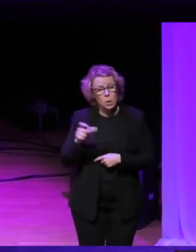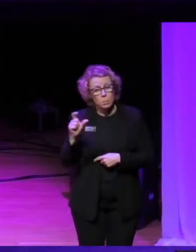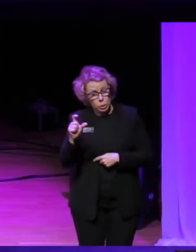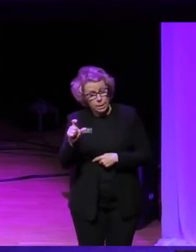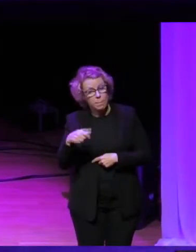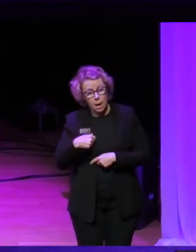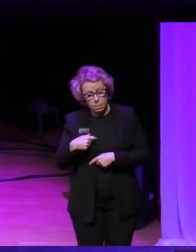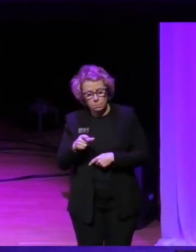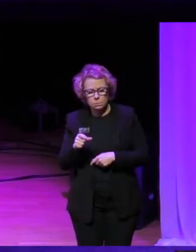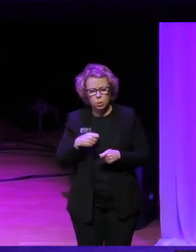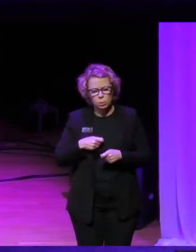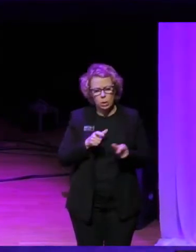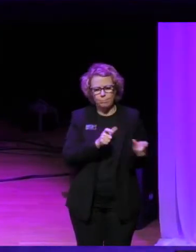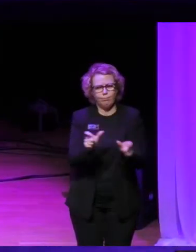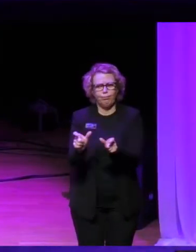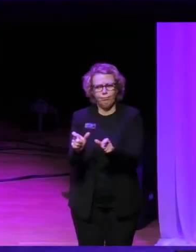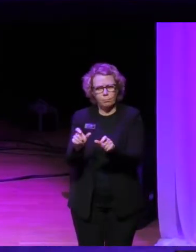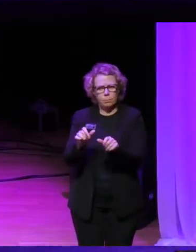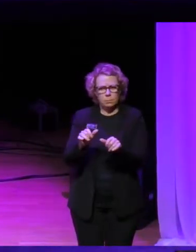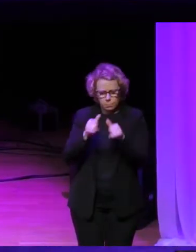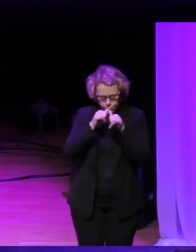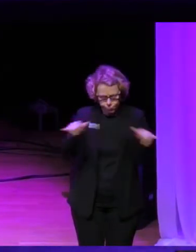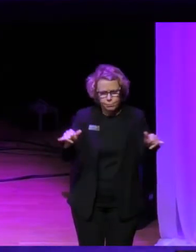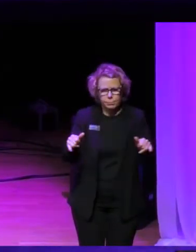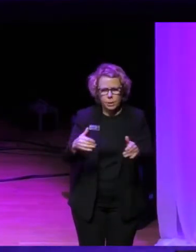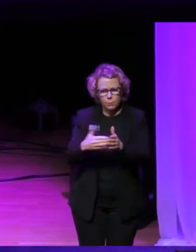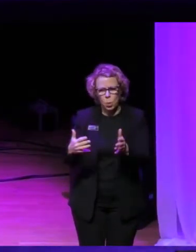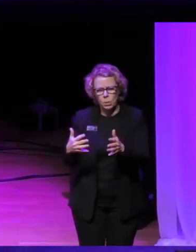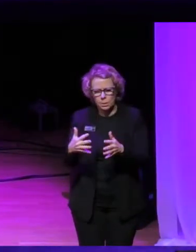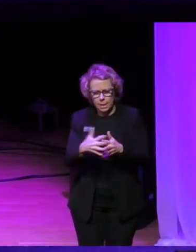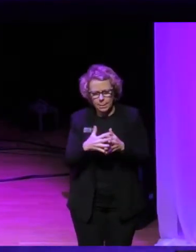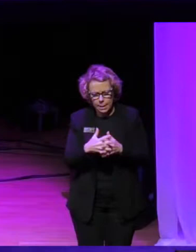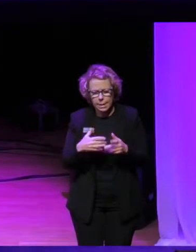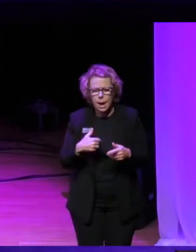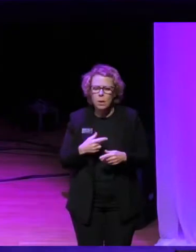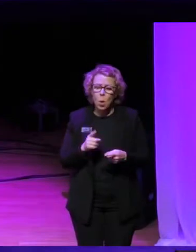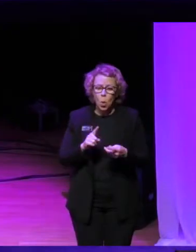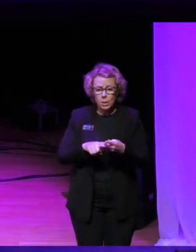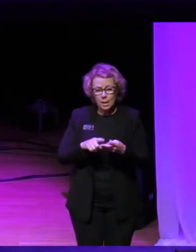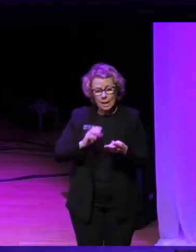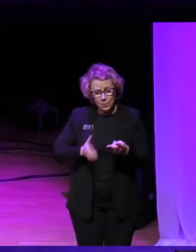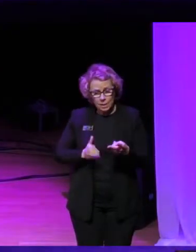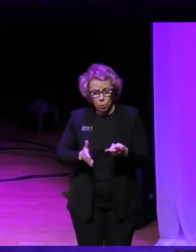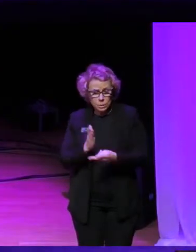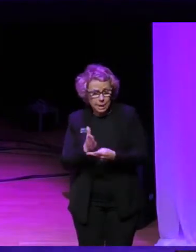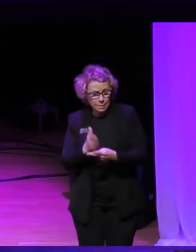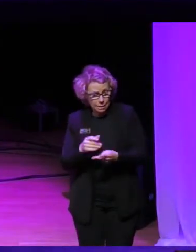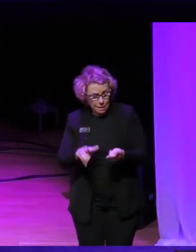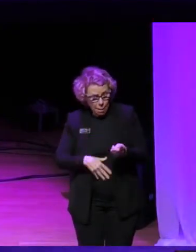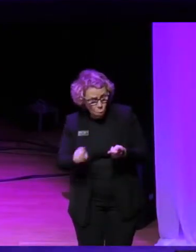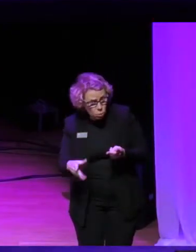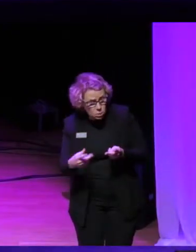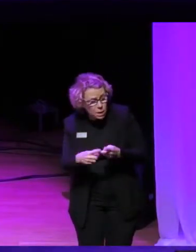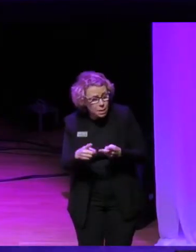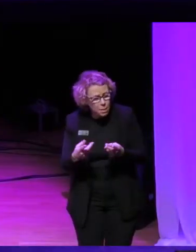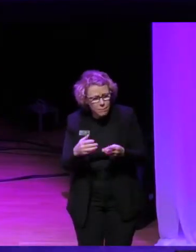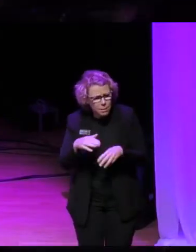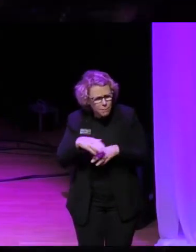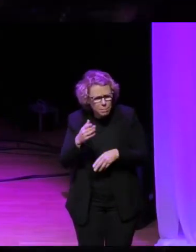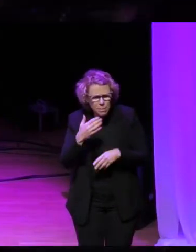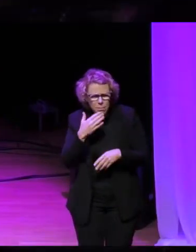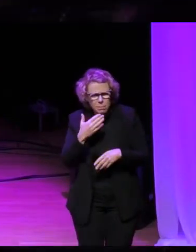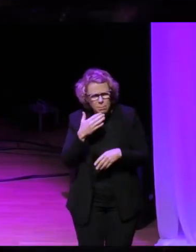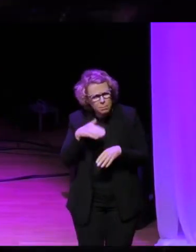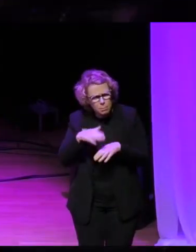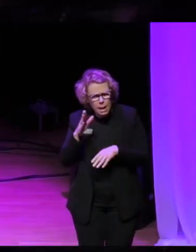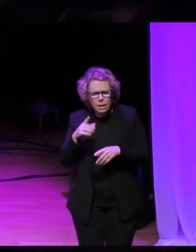keep them out of the country, more or less. Women's rights, the abortion, who else is in line of his I think